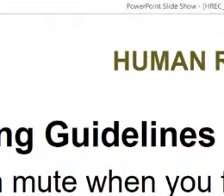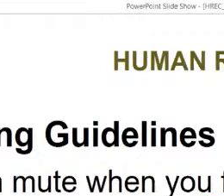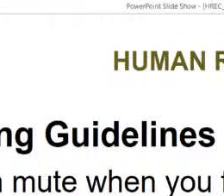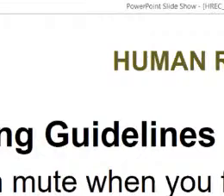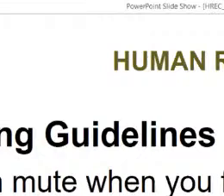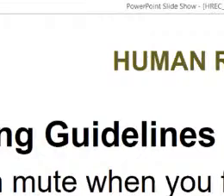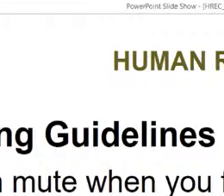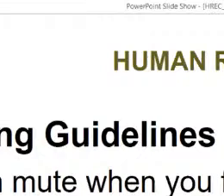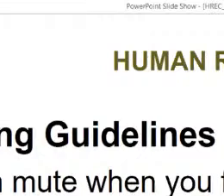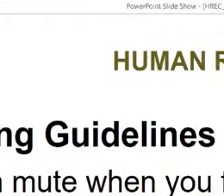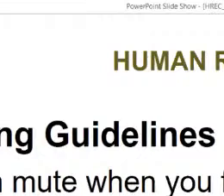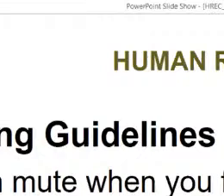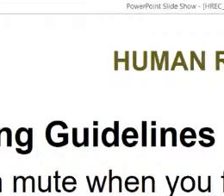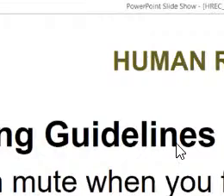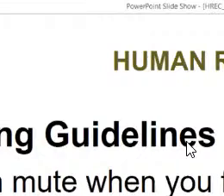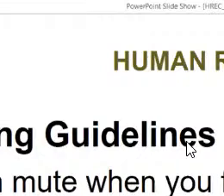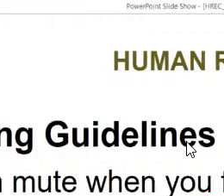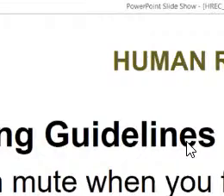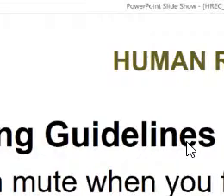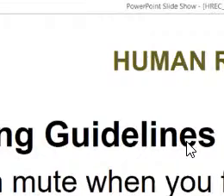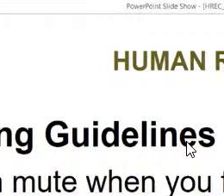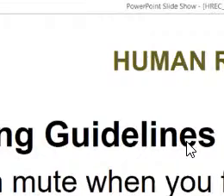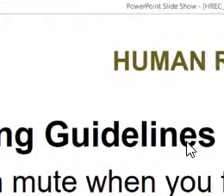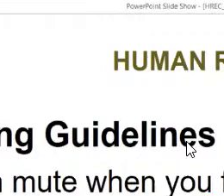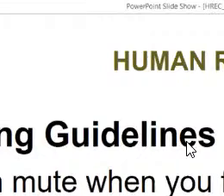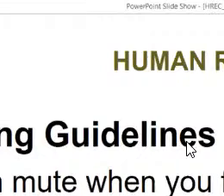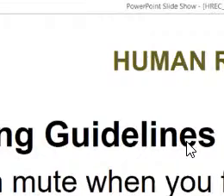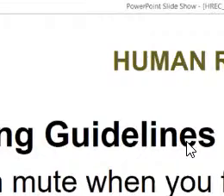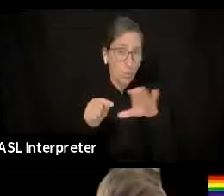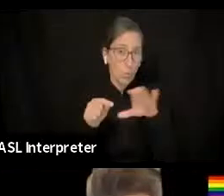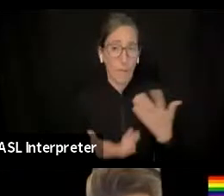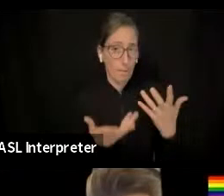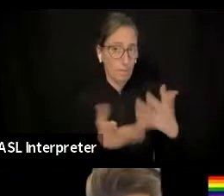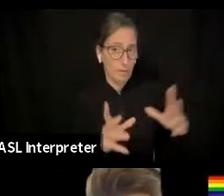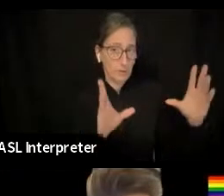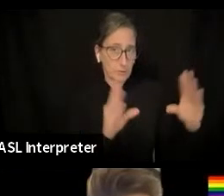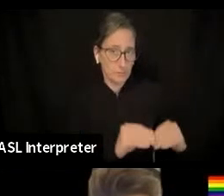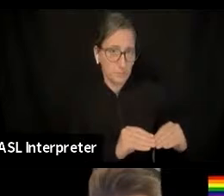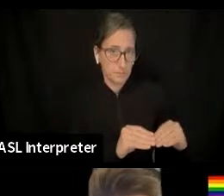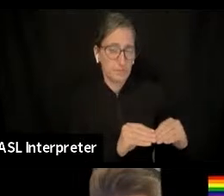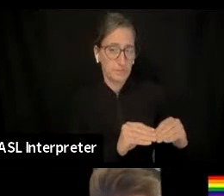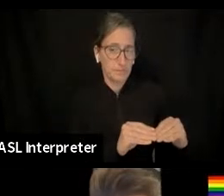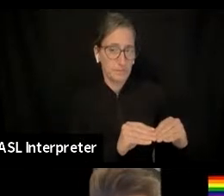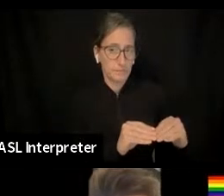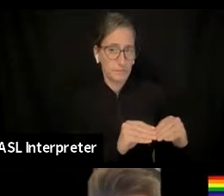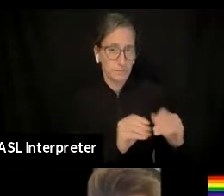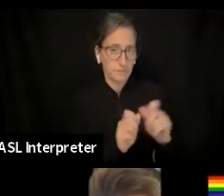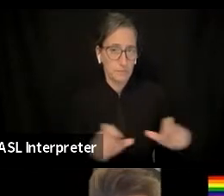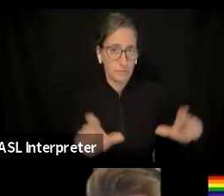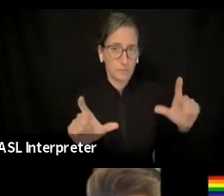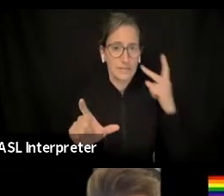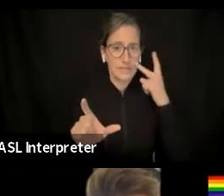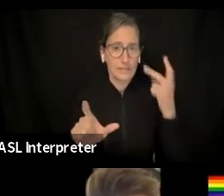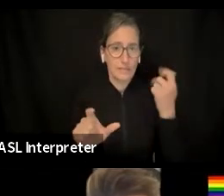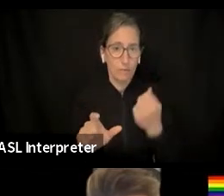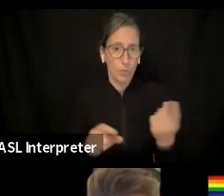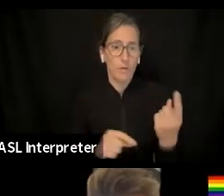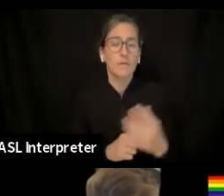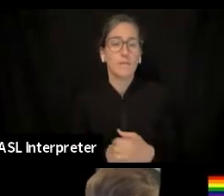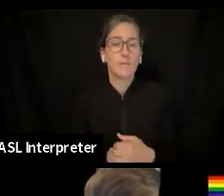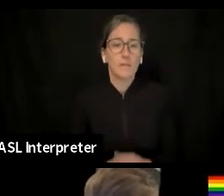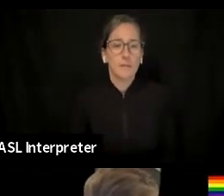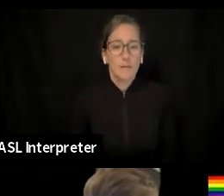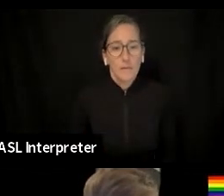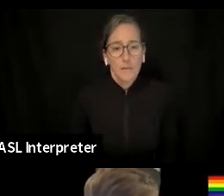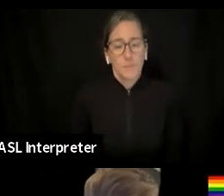available. So I'm going to stop sharing to provide the ability. So here we have